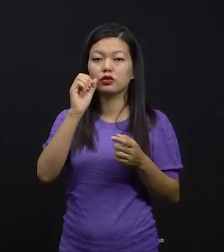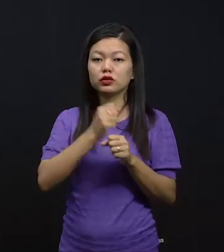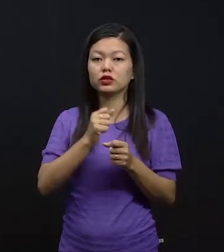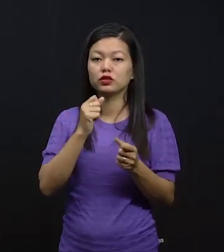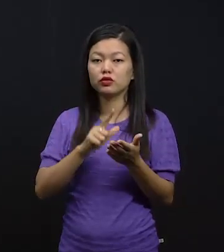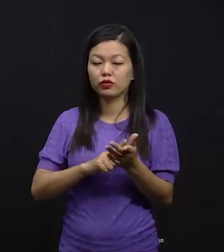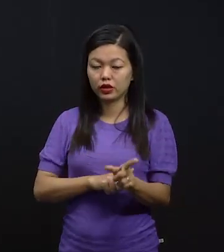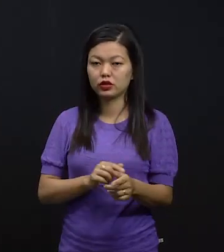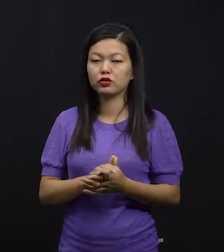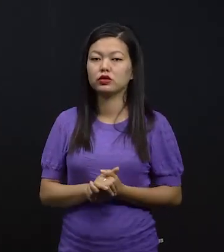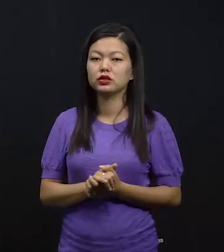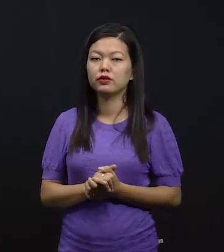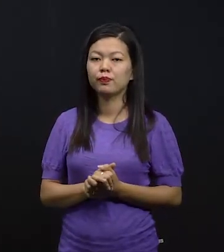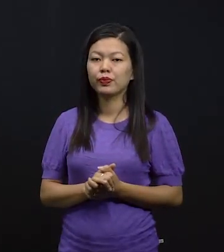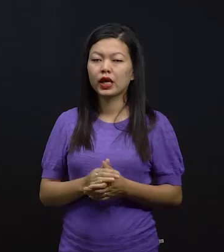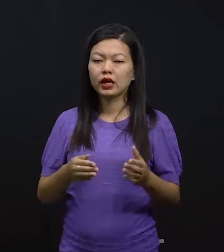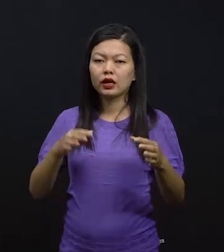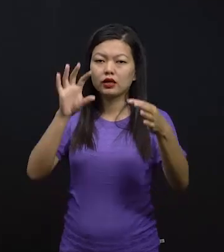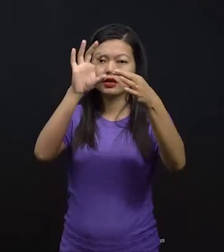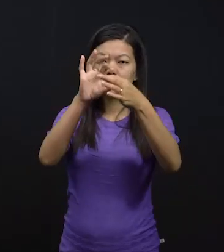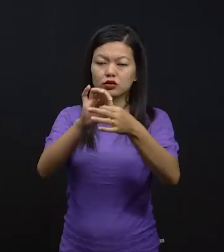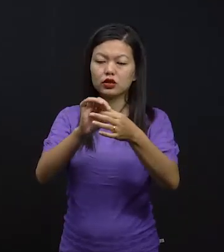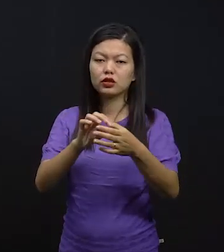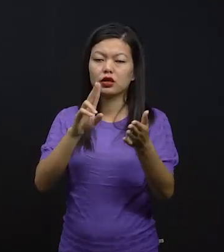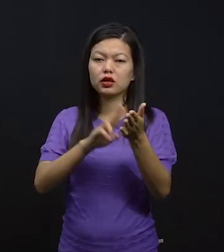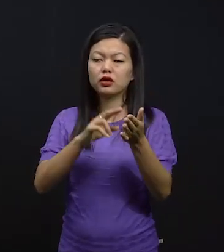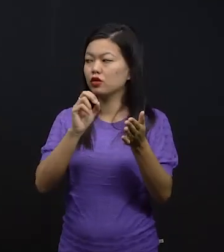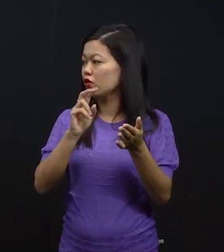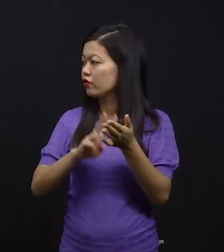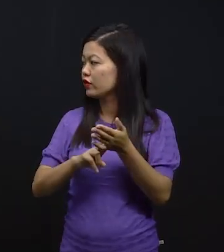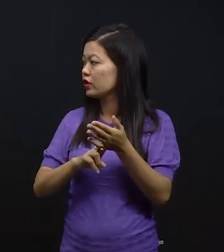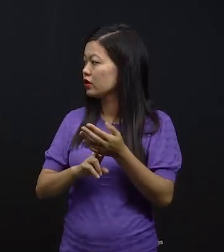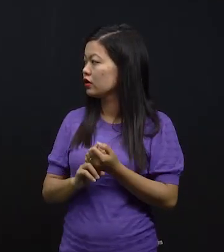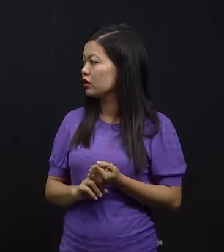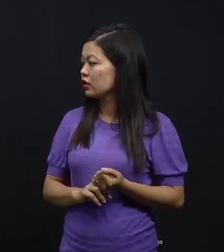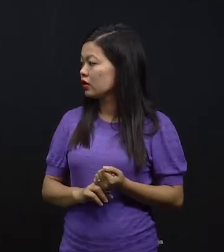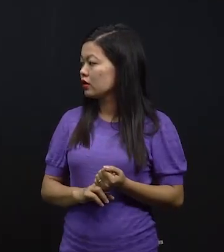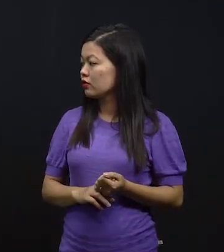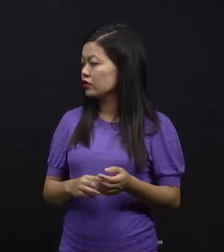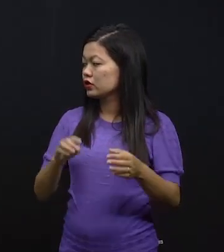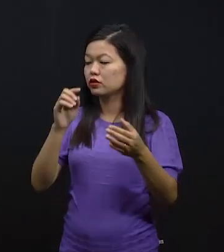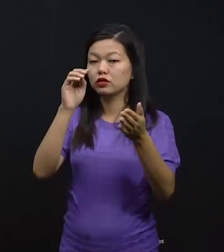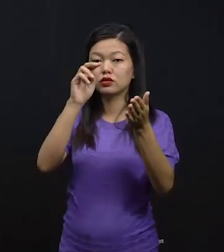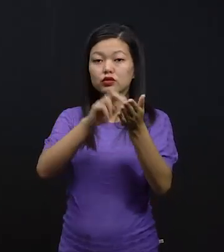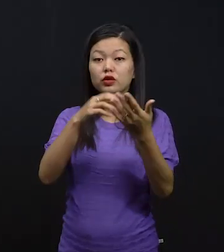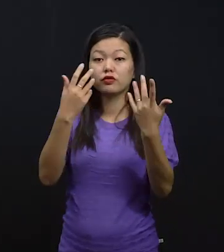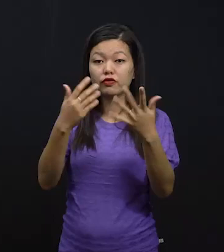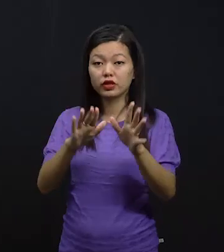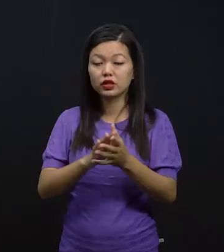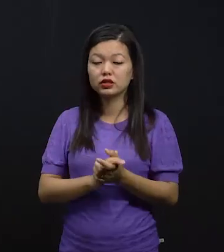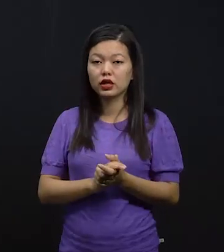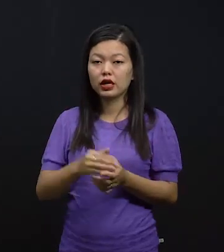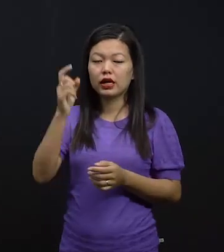of the novitiate, and after joining the novitiate, what did he do? He decided to burn all his writings that he